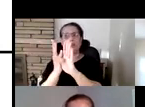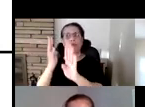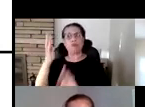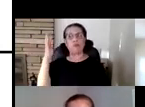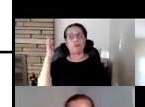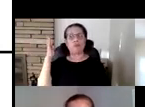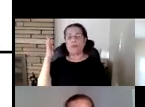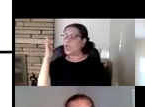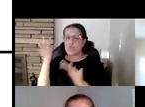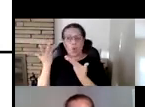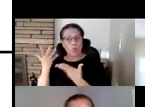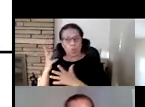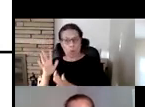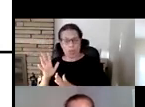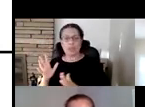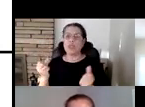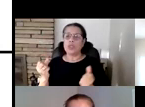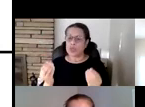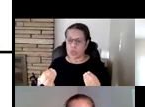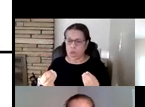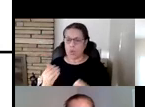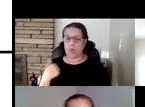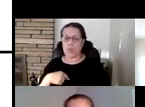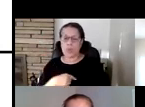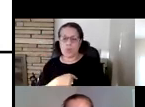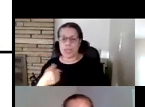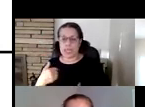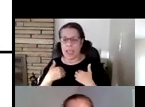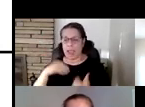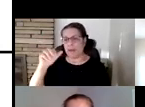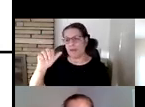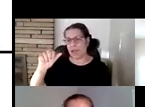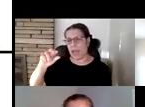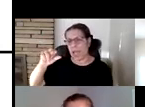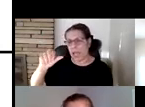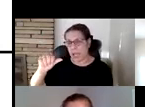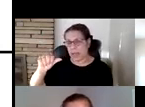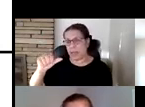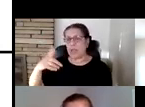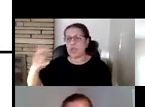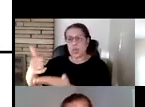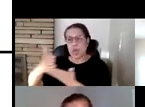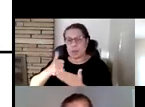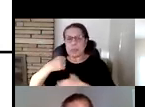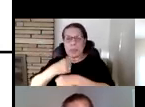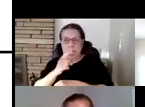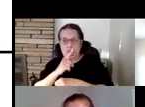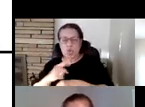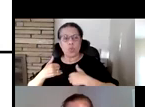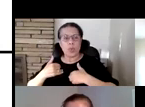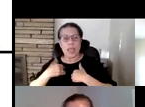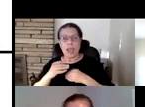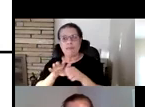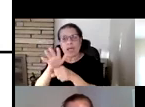brought Anna Sangri on board to help us think about how do we make sure we have reliable and expansive options